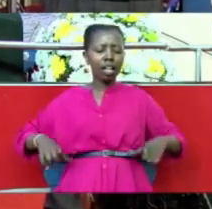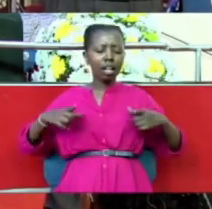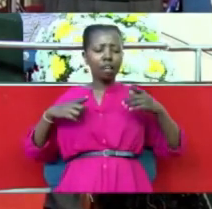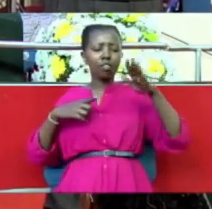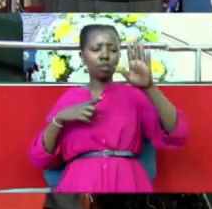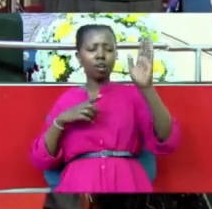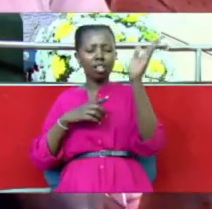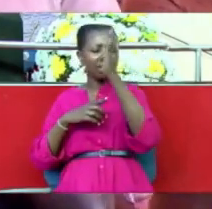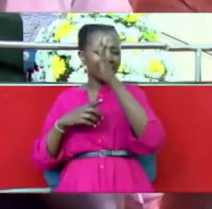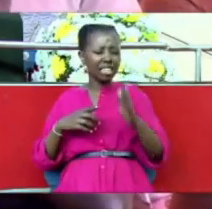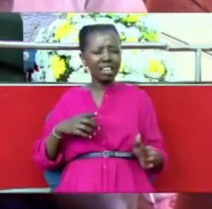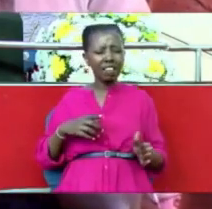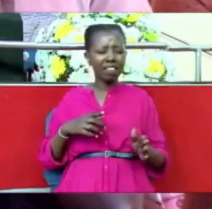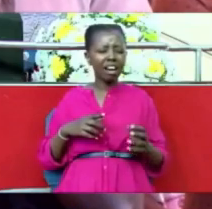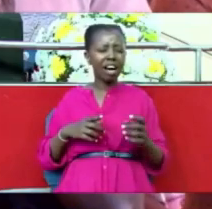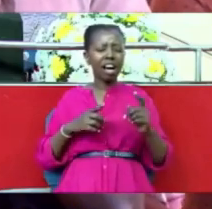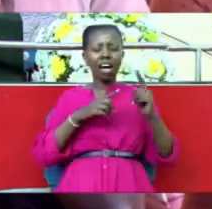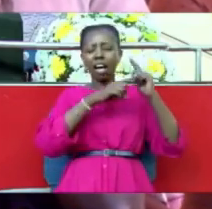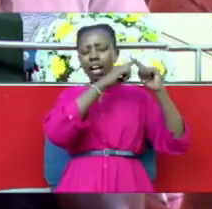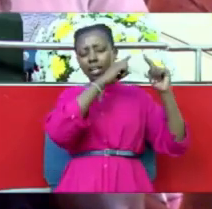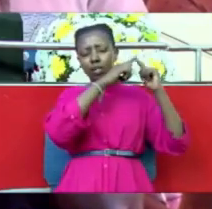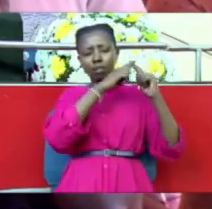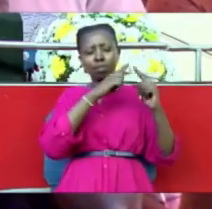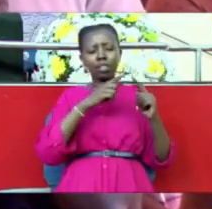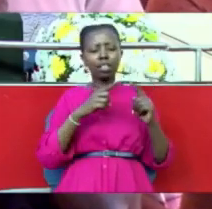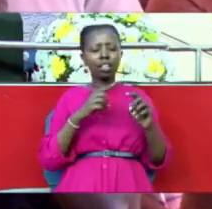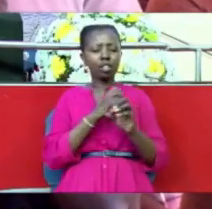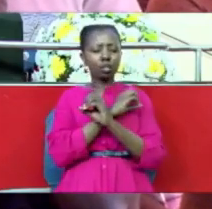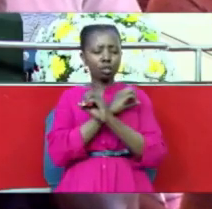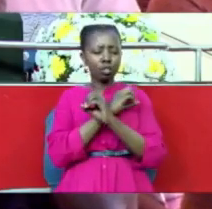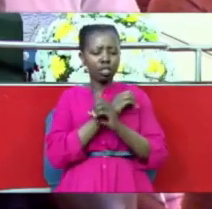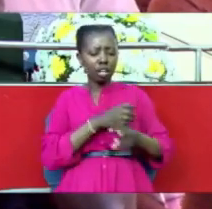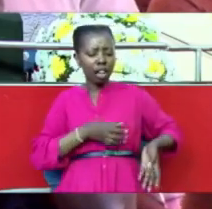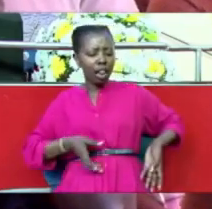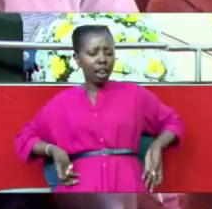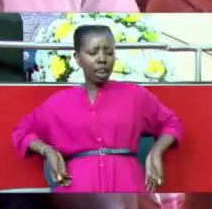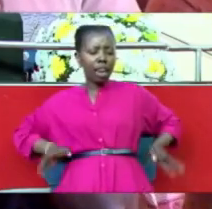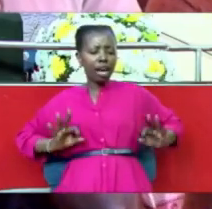experience lack in any way. Amen. In the name